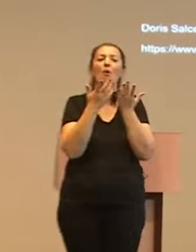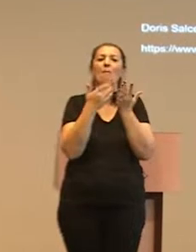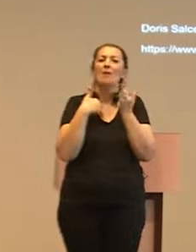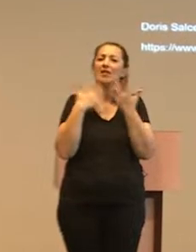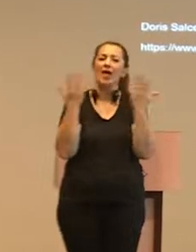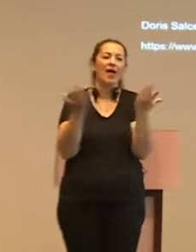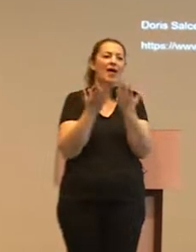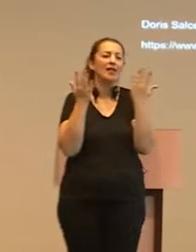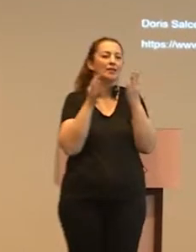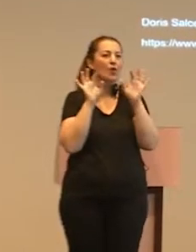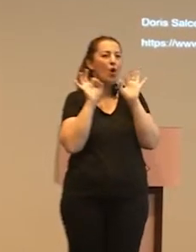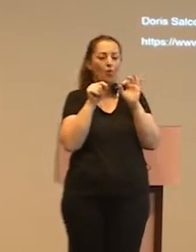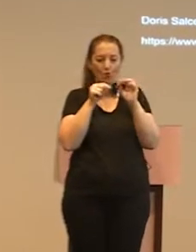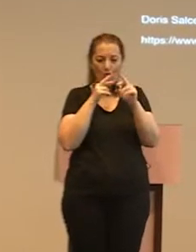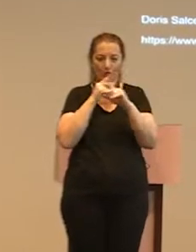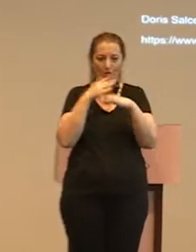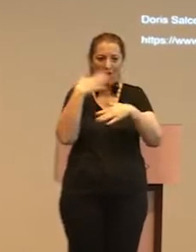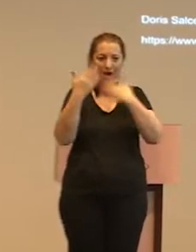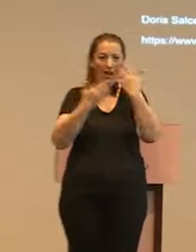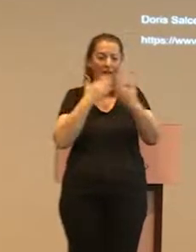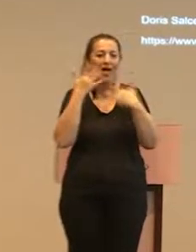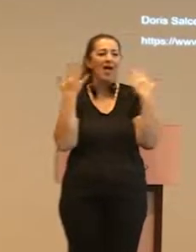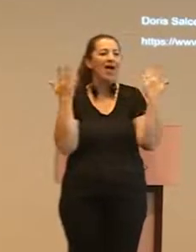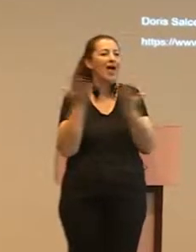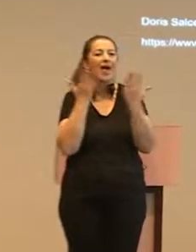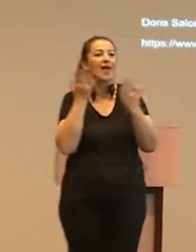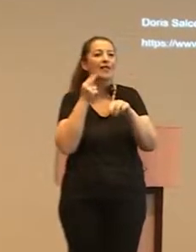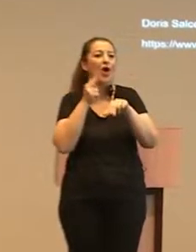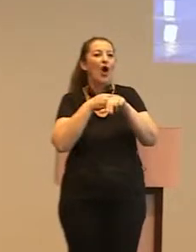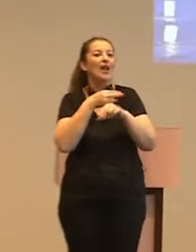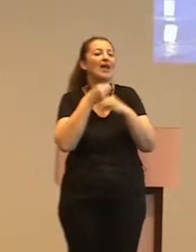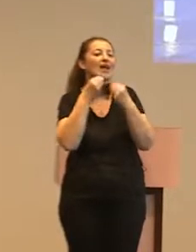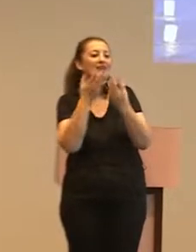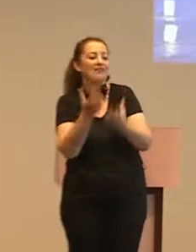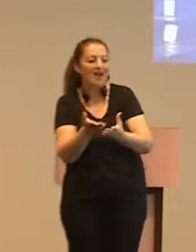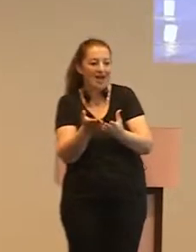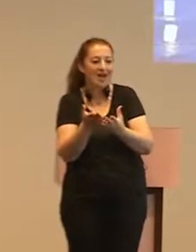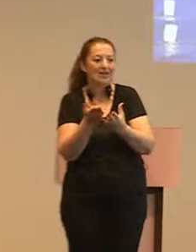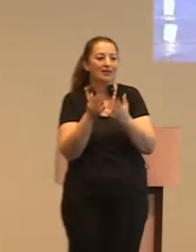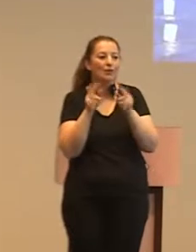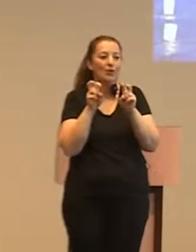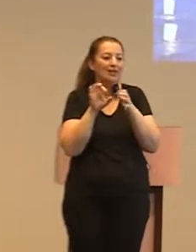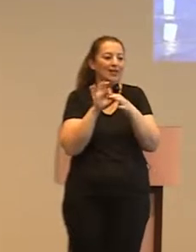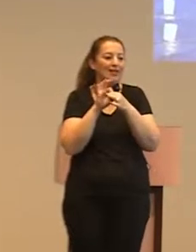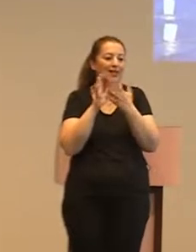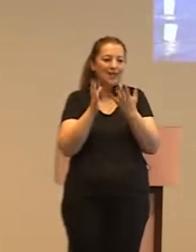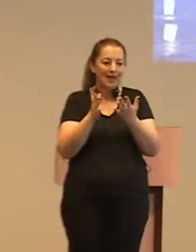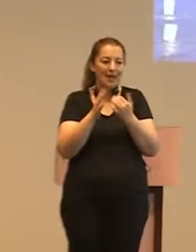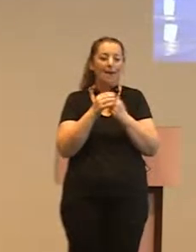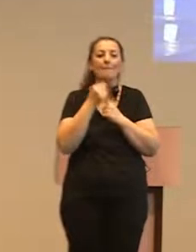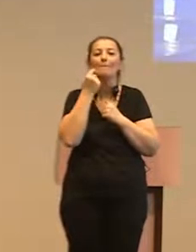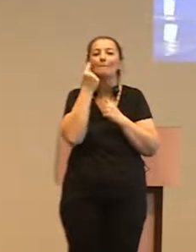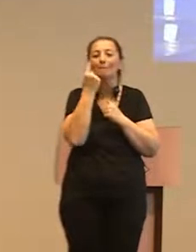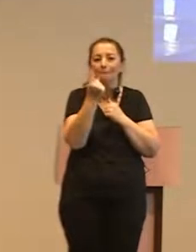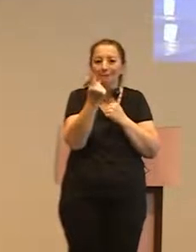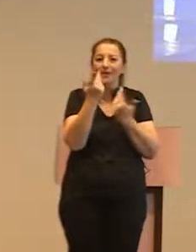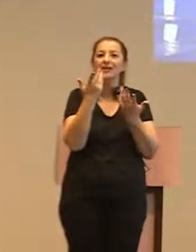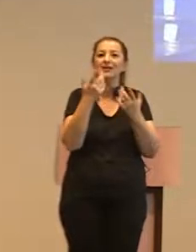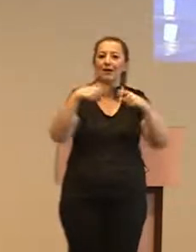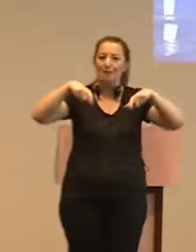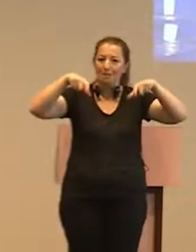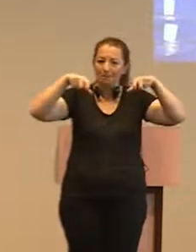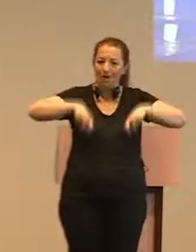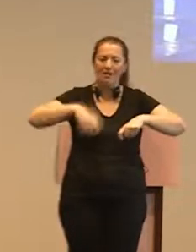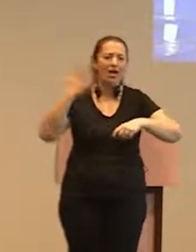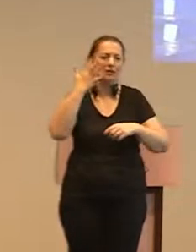works of art but i believe in the context of our topic the most inspiring work is